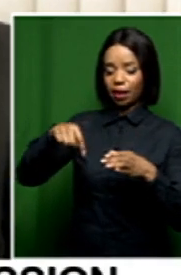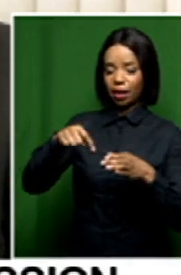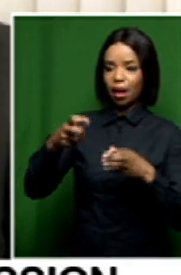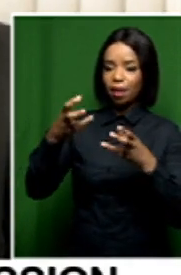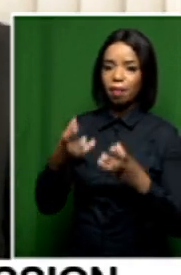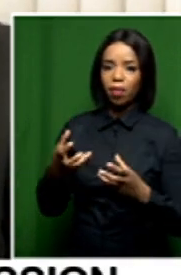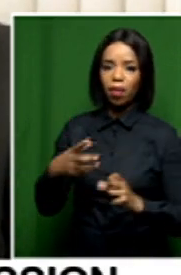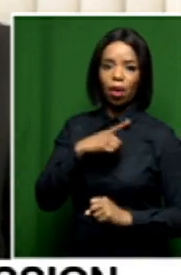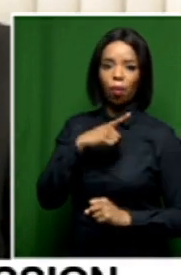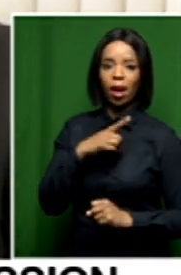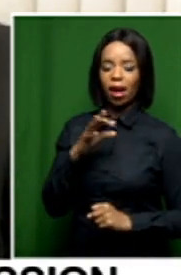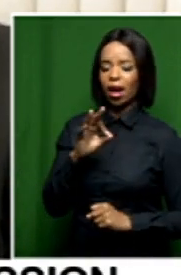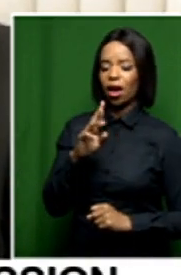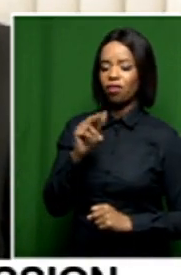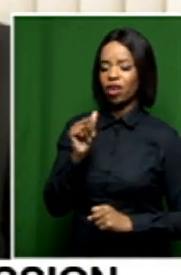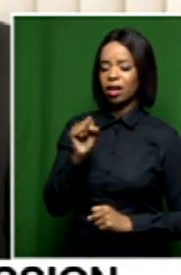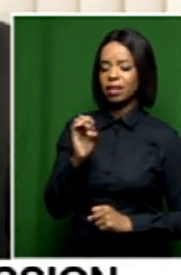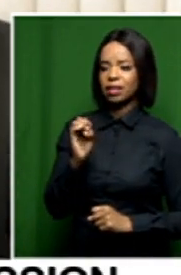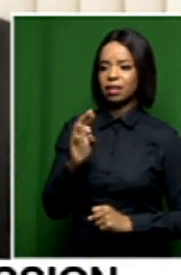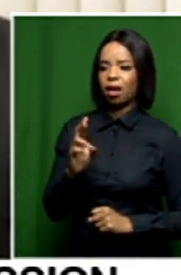having Fraser's input altogether?